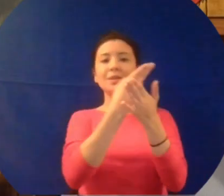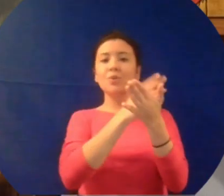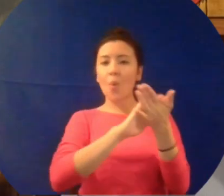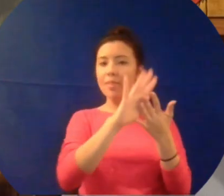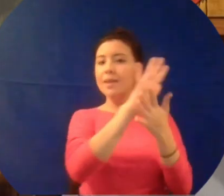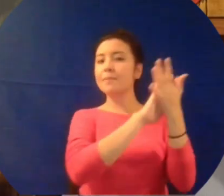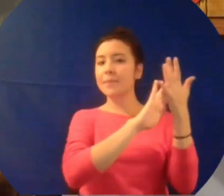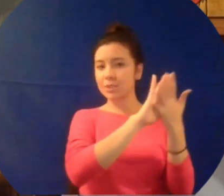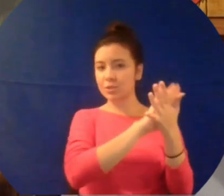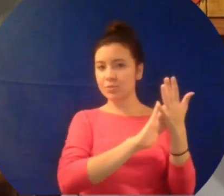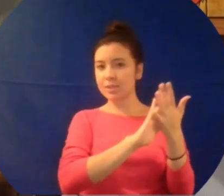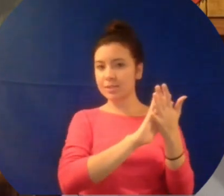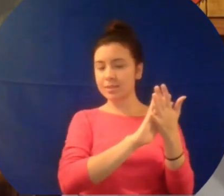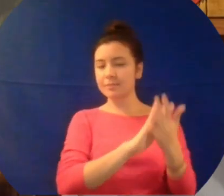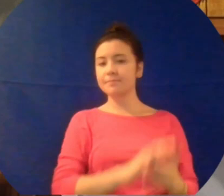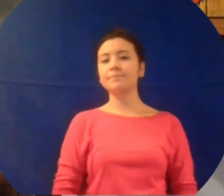mysteries.